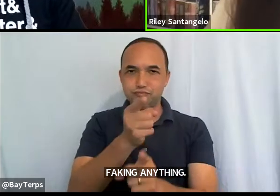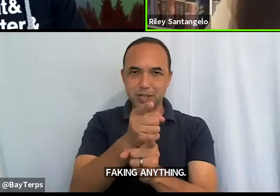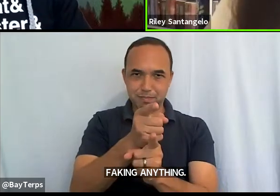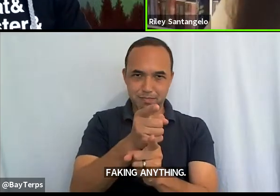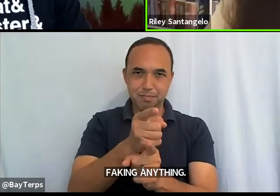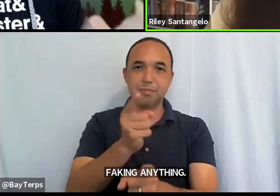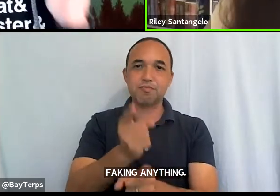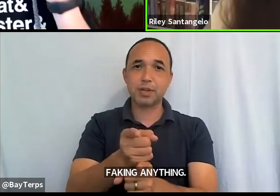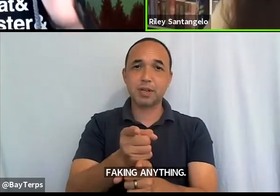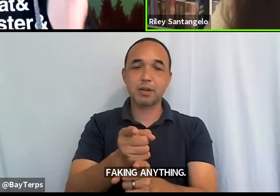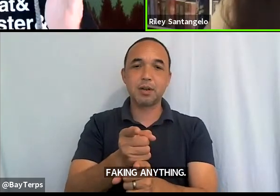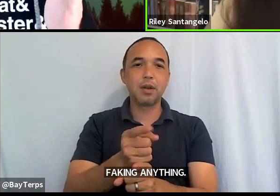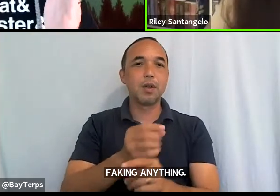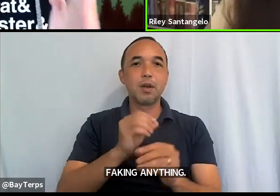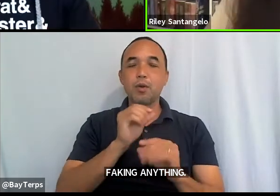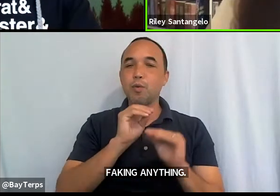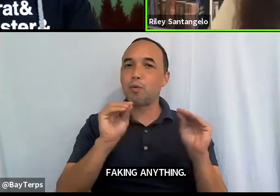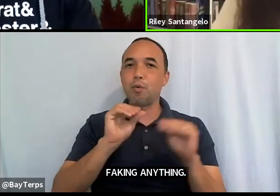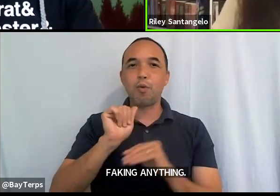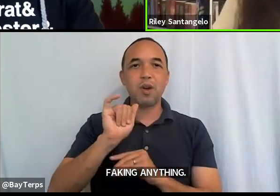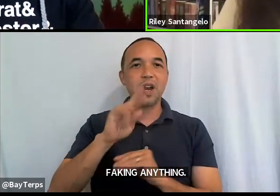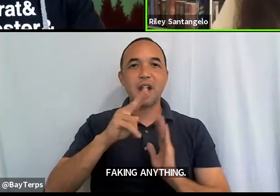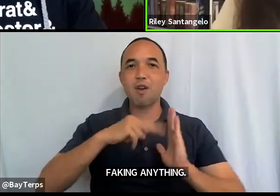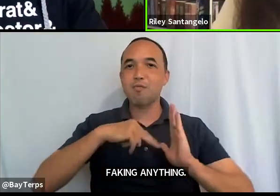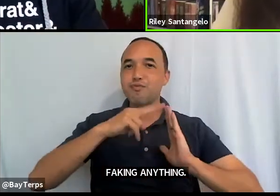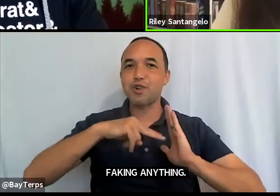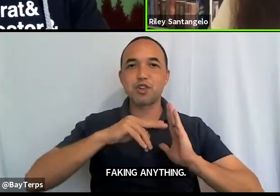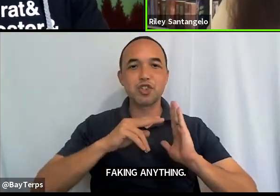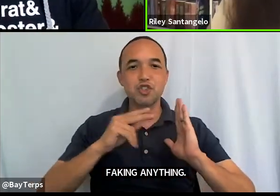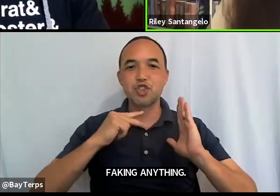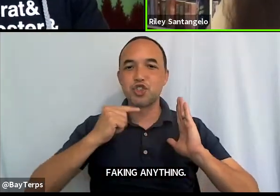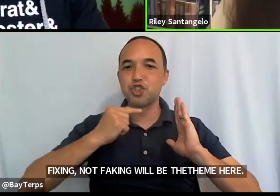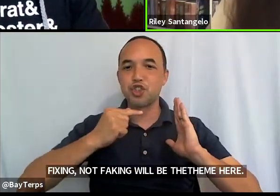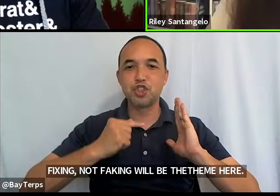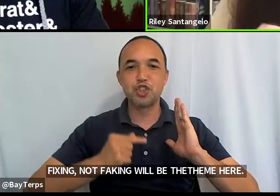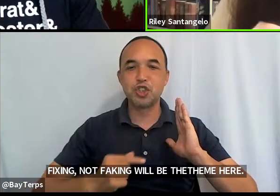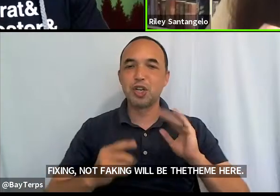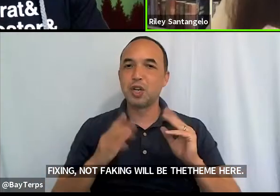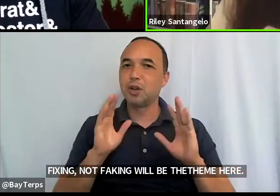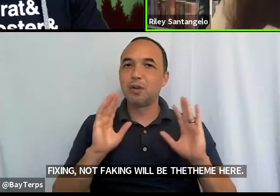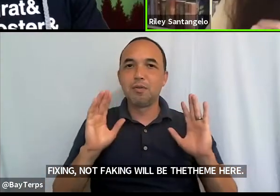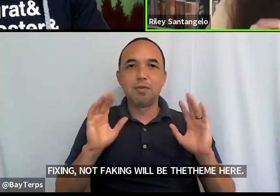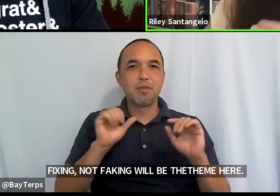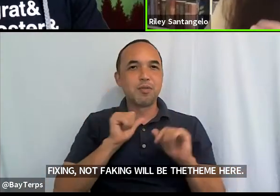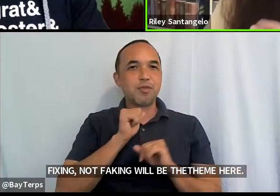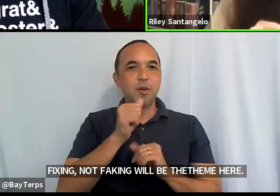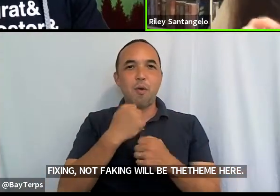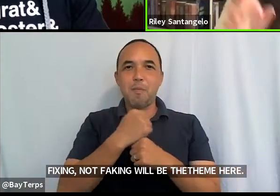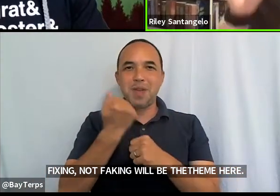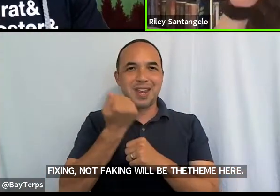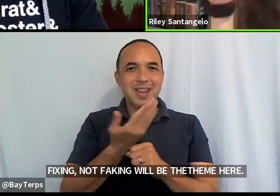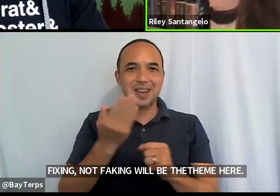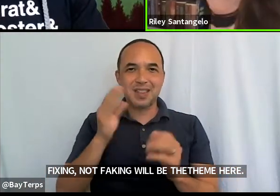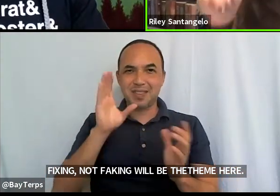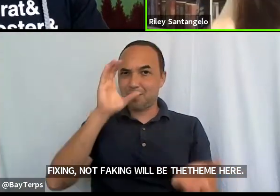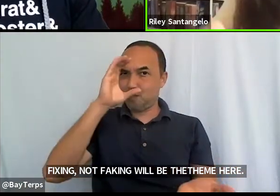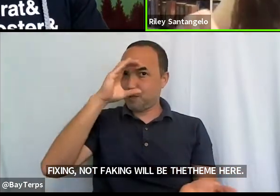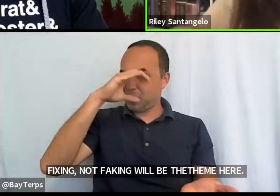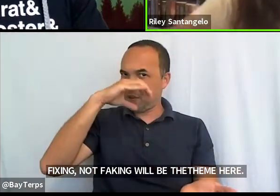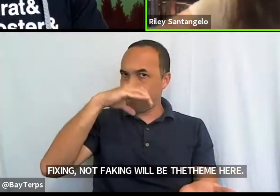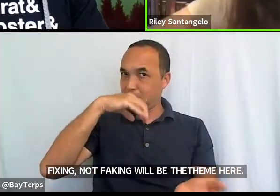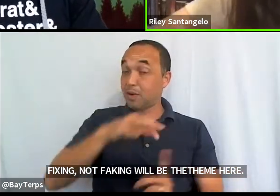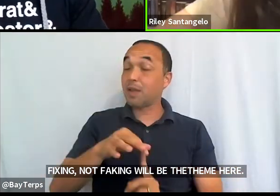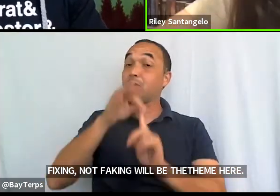airbrush your stuff. Don't make anything weird and submit it unless it's